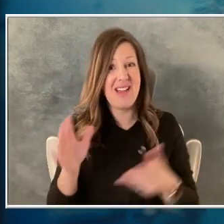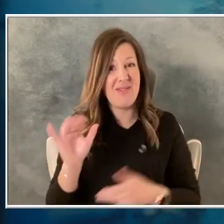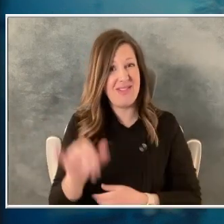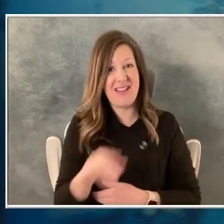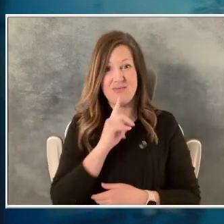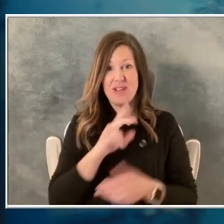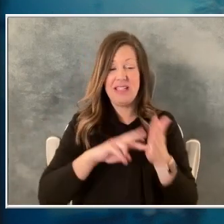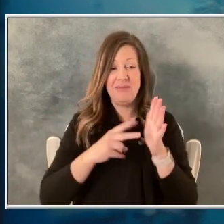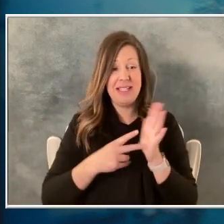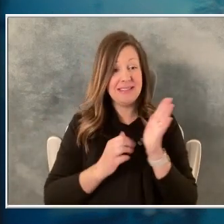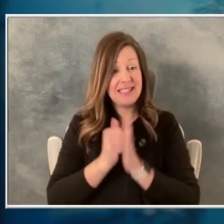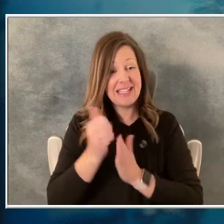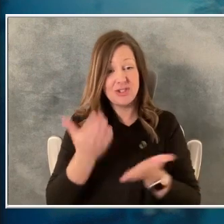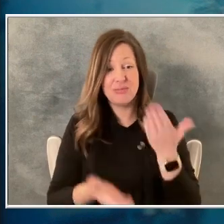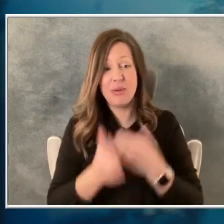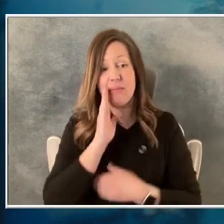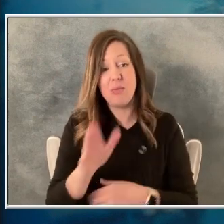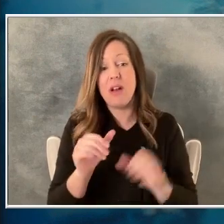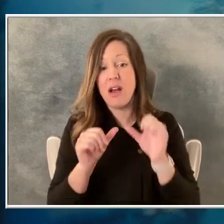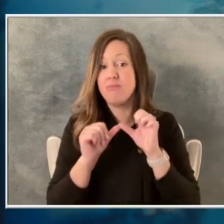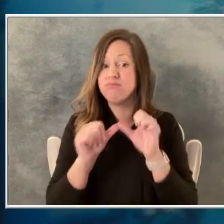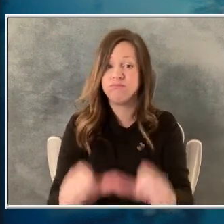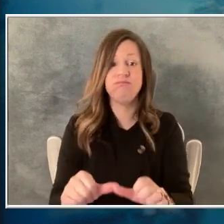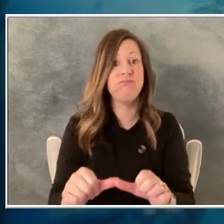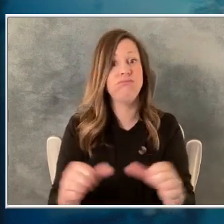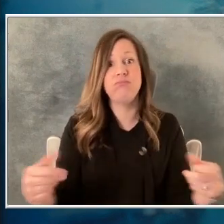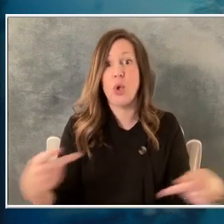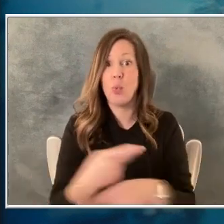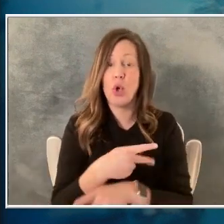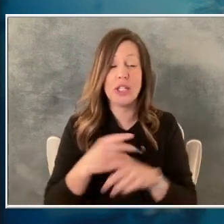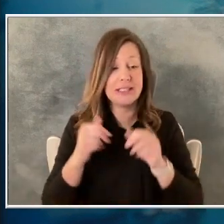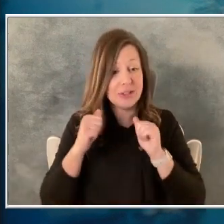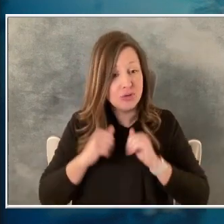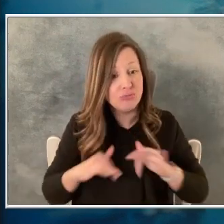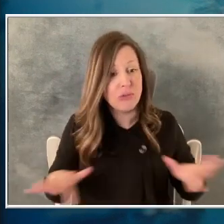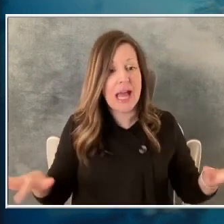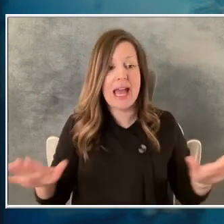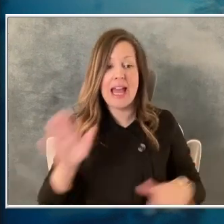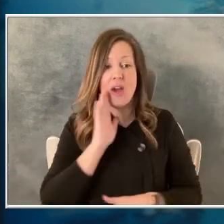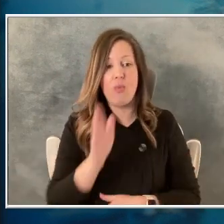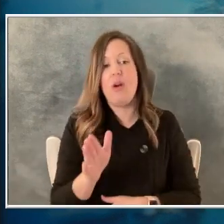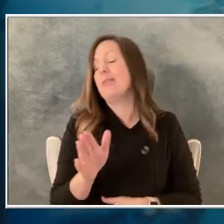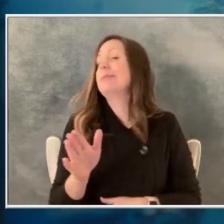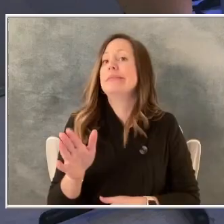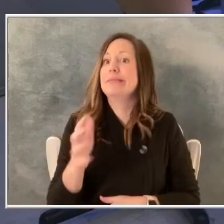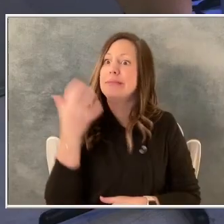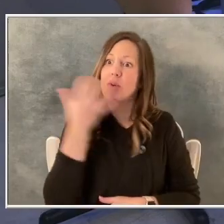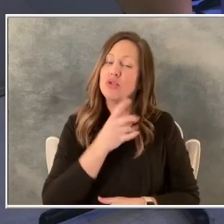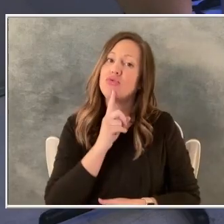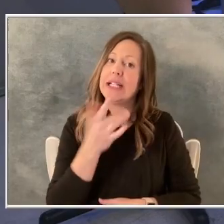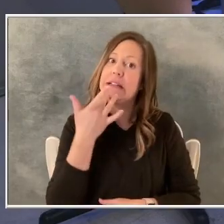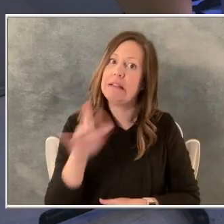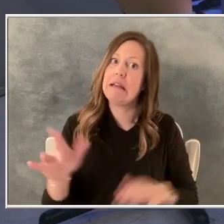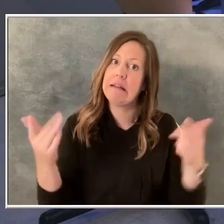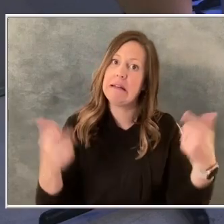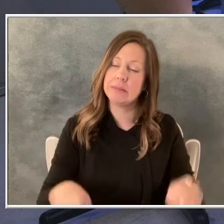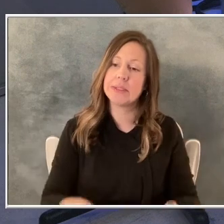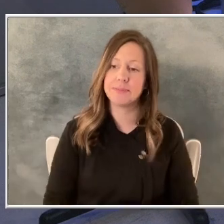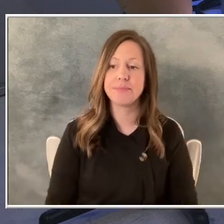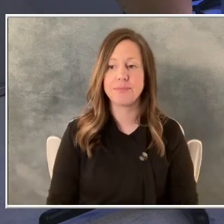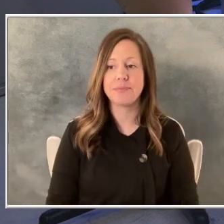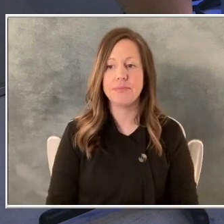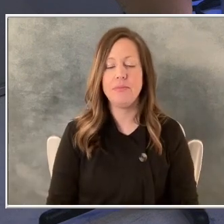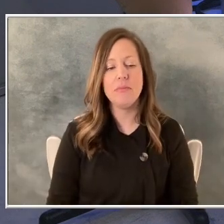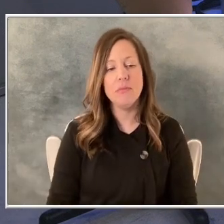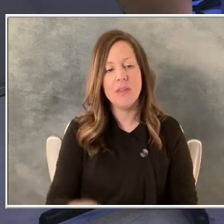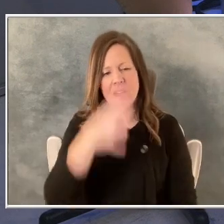probably would have grown further and metastasized further, so ultimately I think this was a fortunate coincidence. So where do men get their